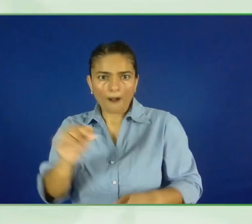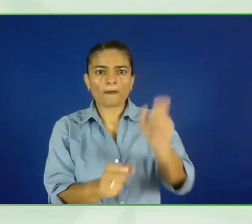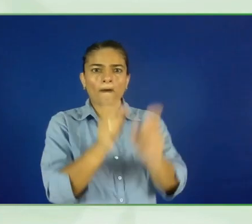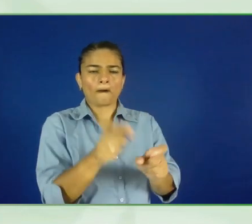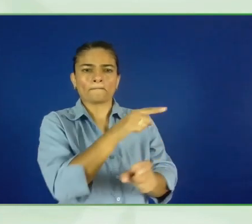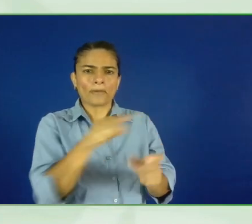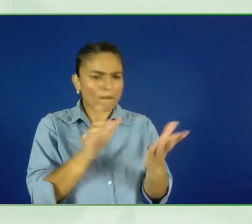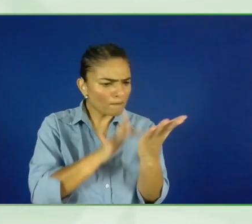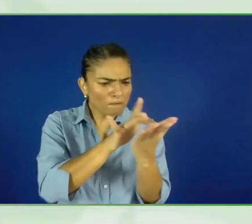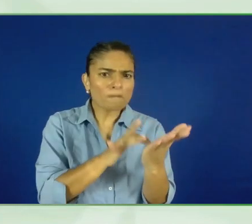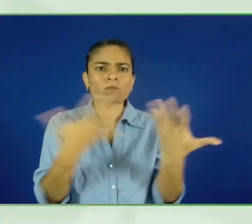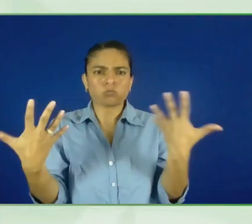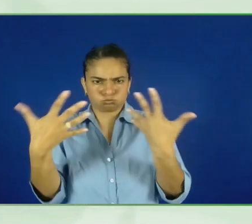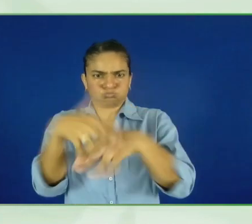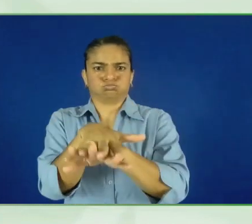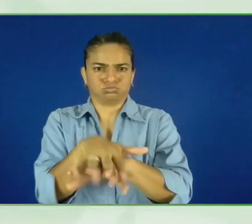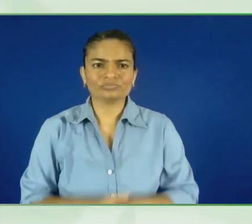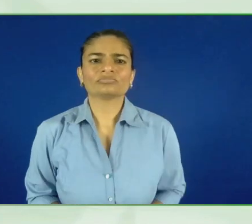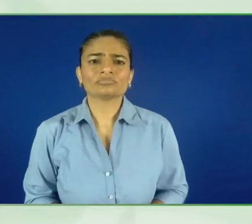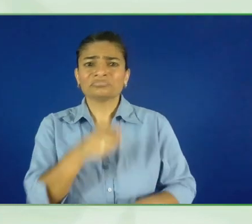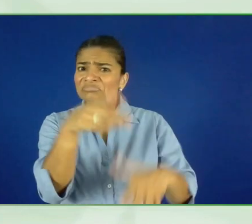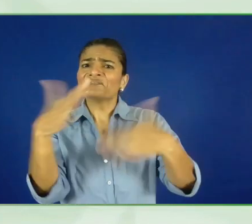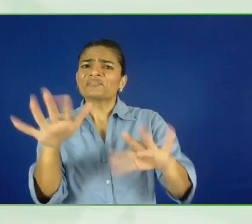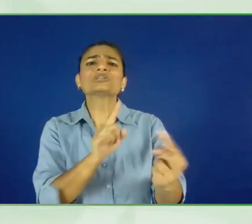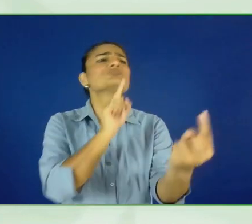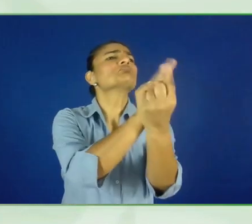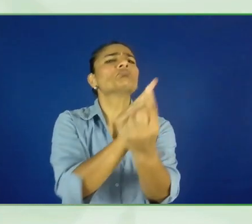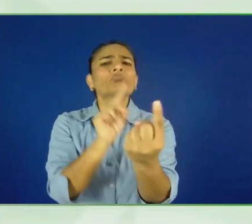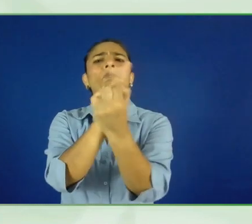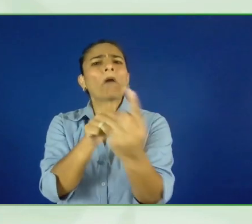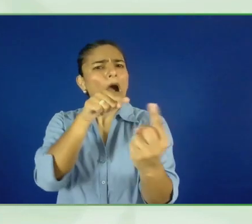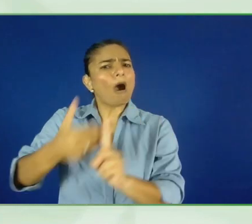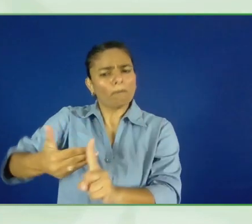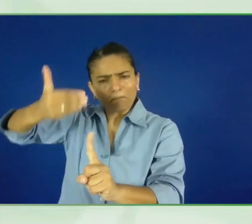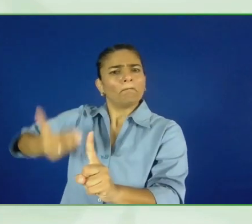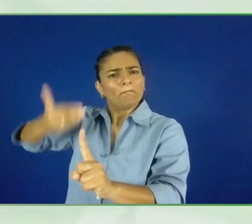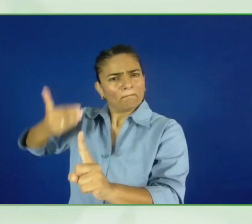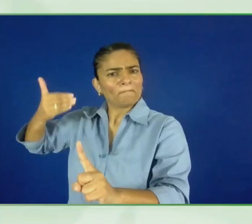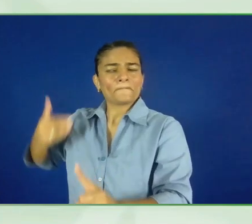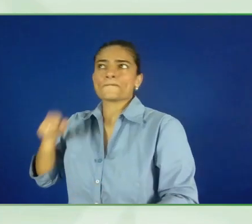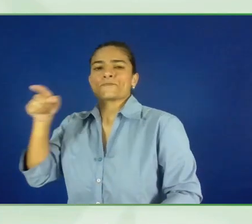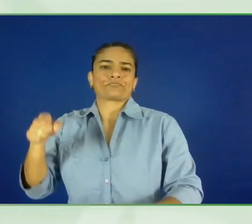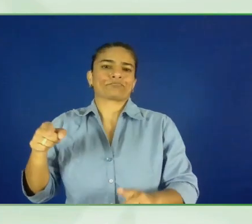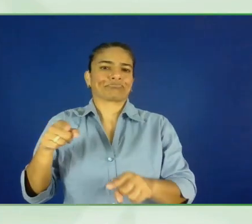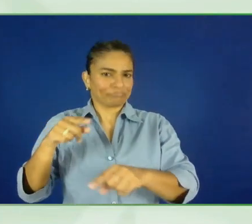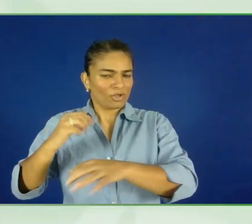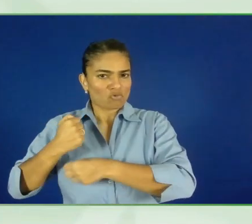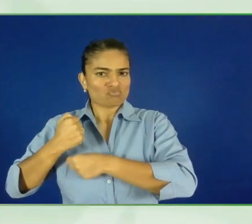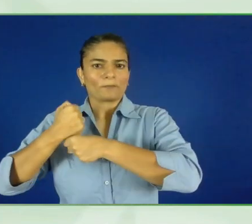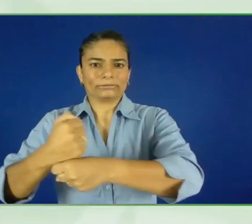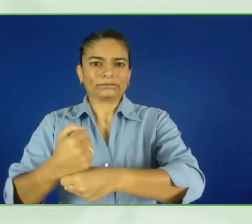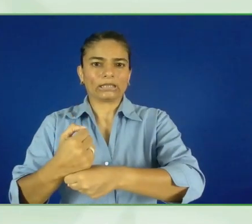this past conferences. This is Dan. He's representing Enable India. They have related but